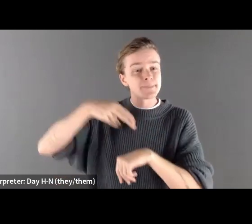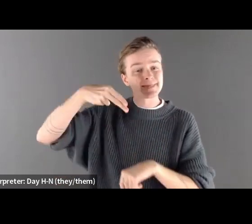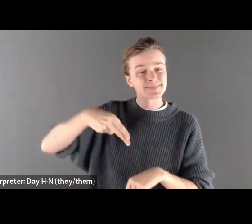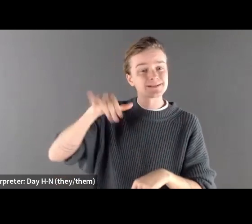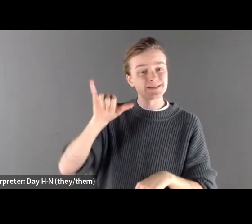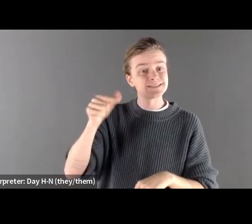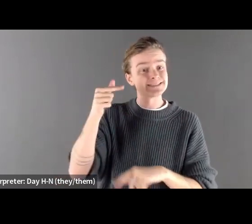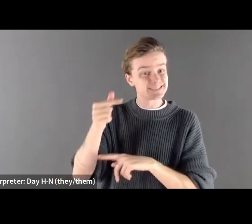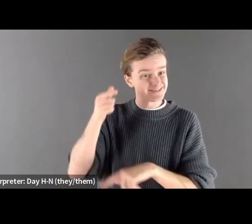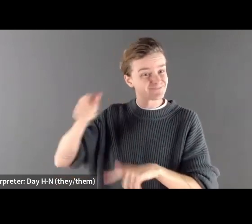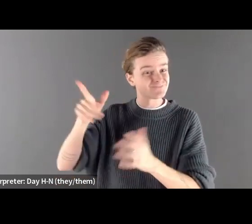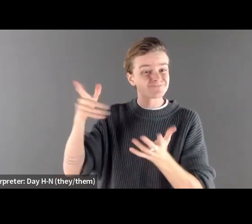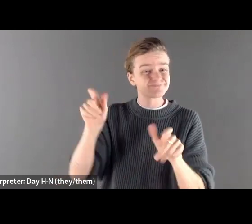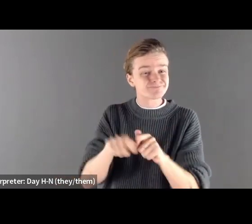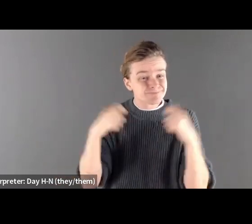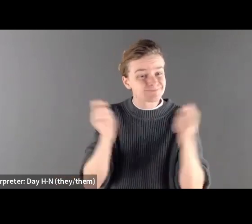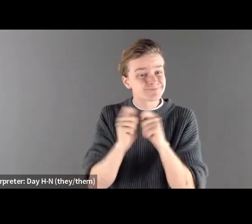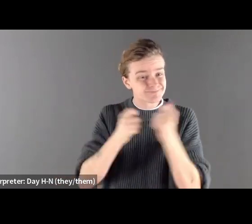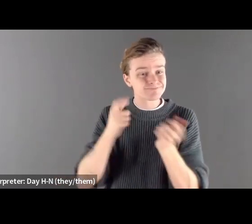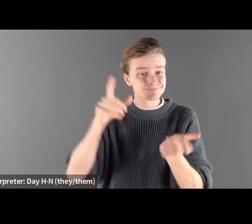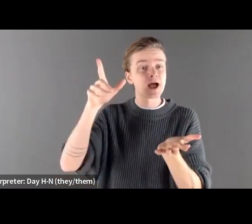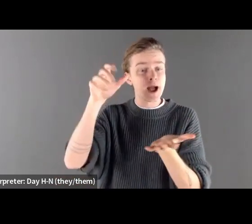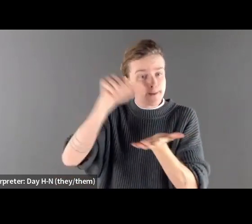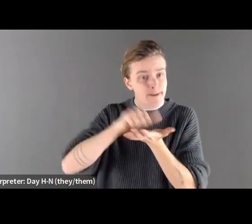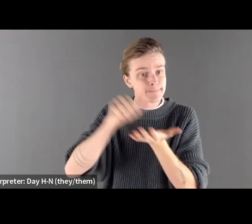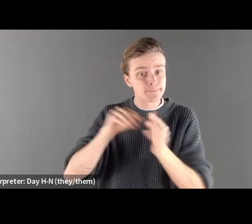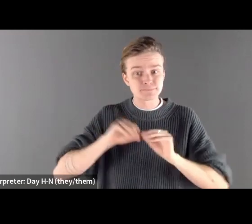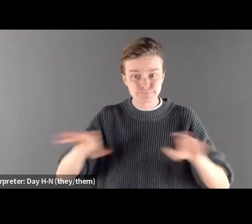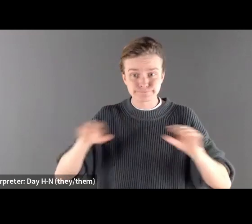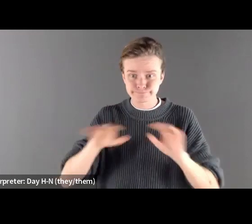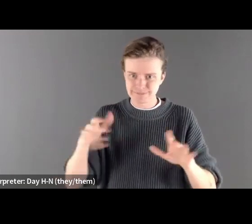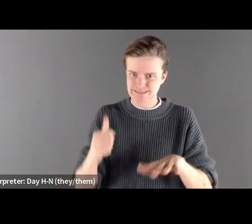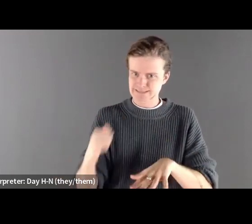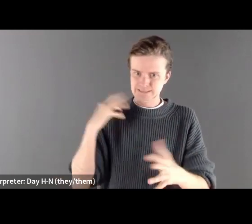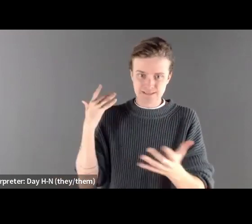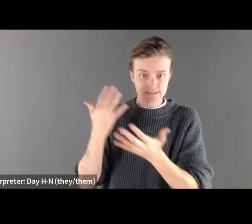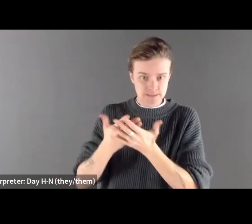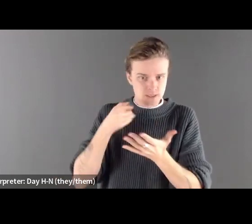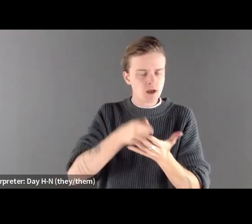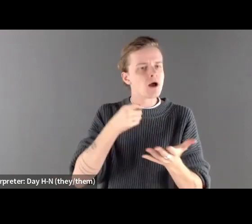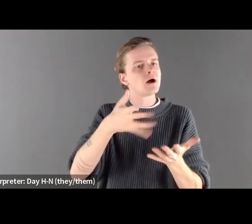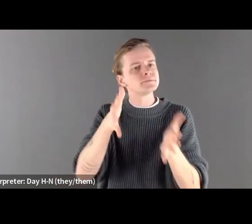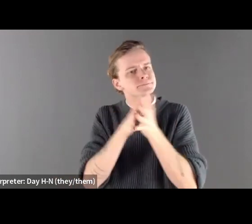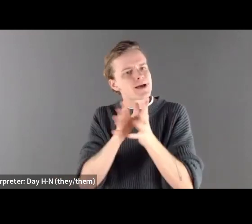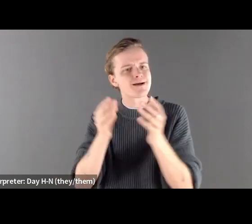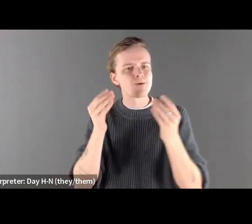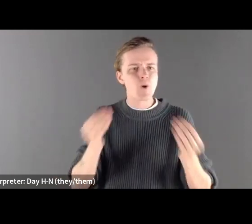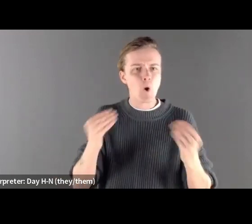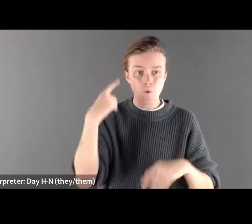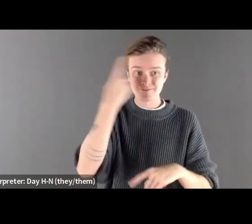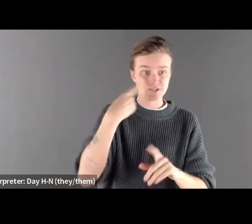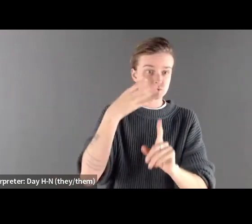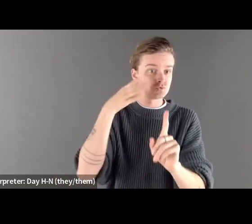have been used in often egregious ways, the ways in which we are sort of missing bringing people along with us is often rooted in,